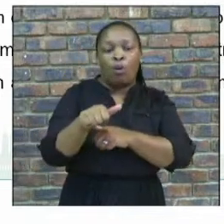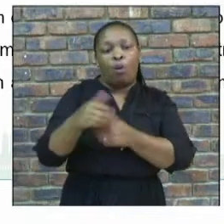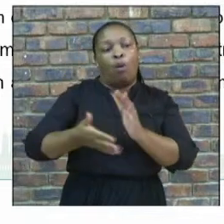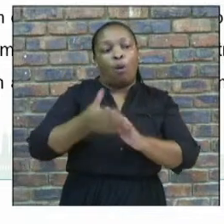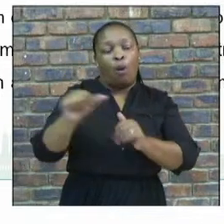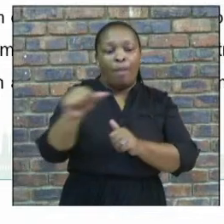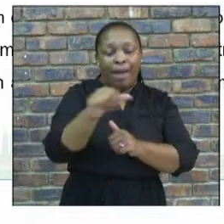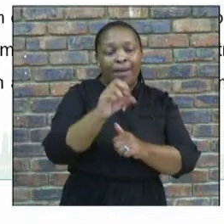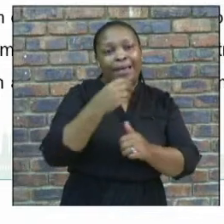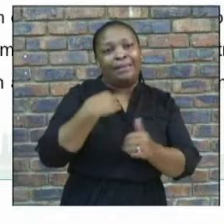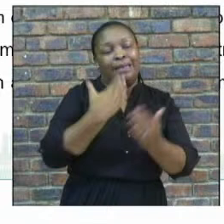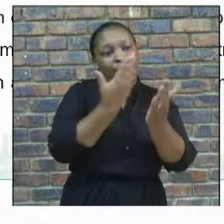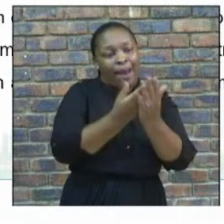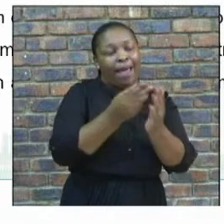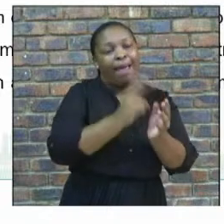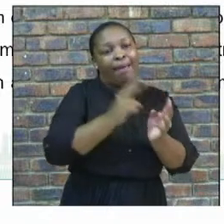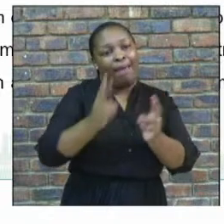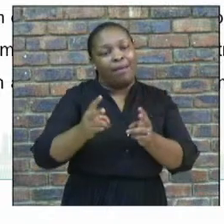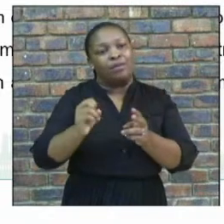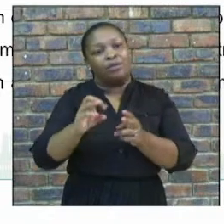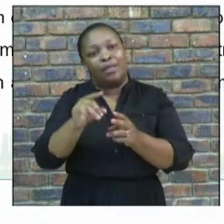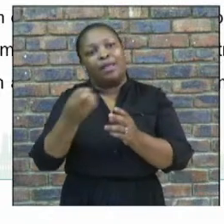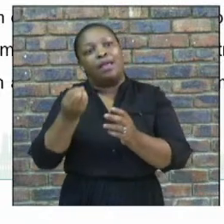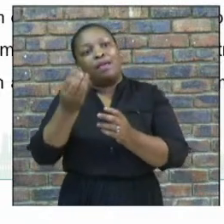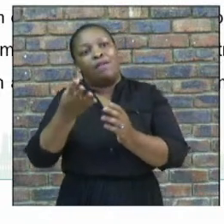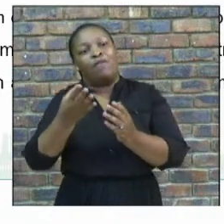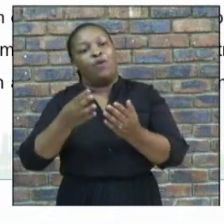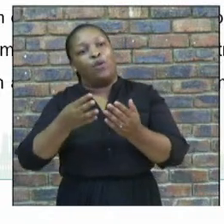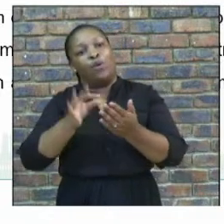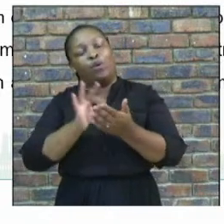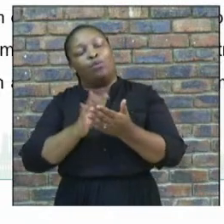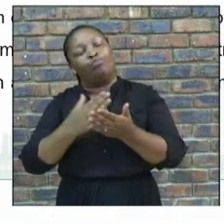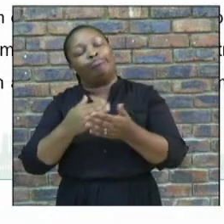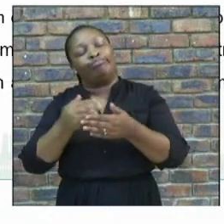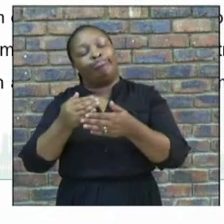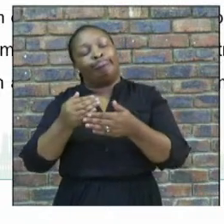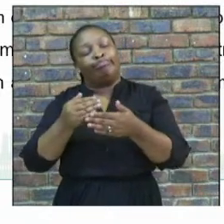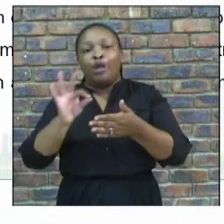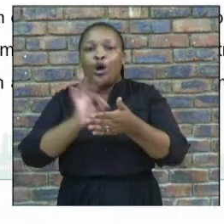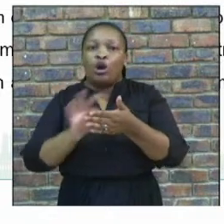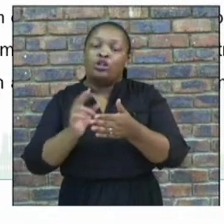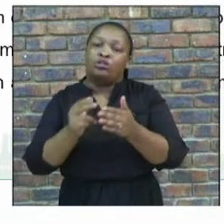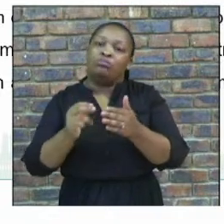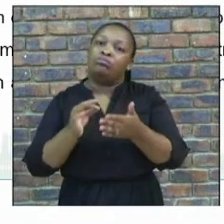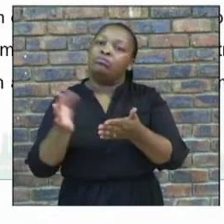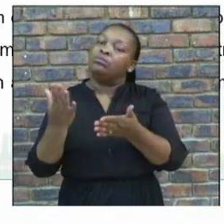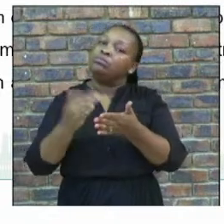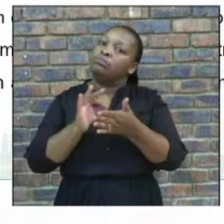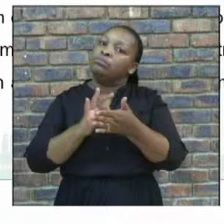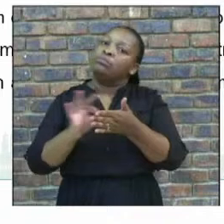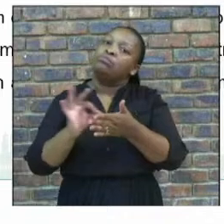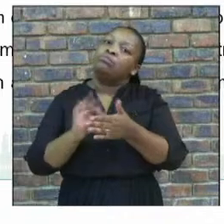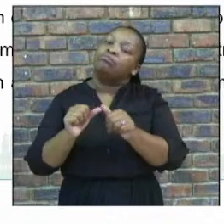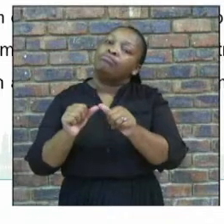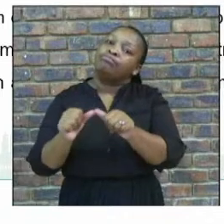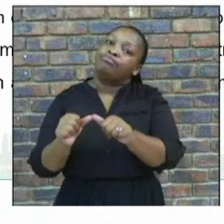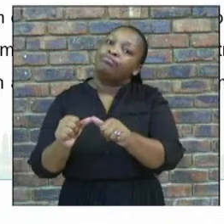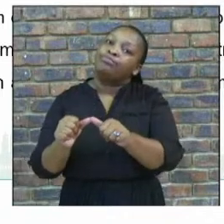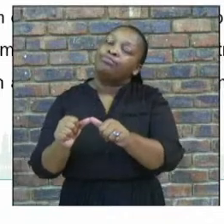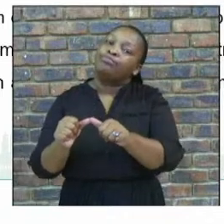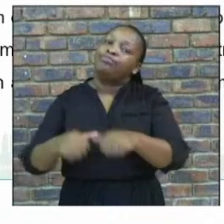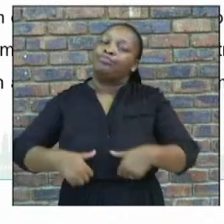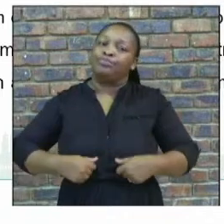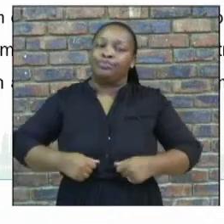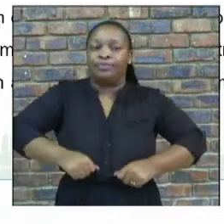78, it talks to where the accumulation extend into the land or continental shelf